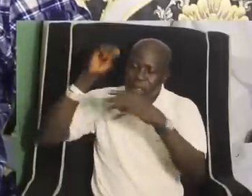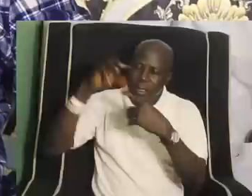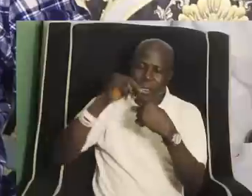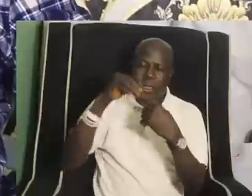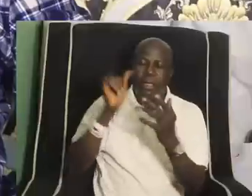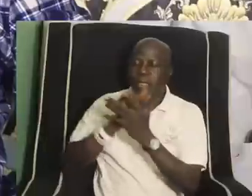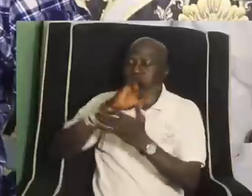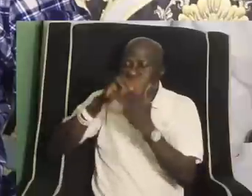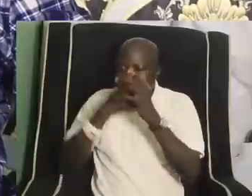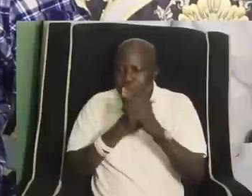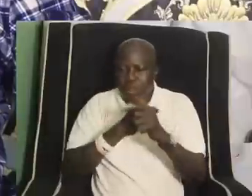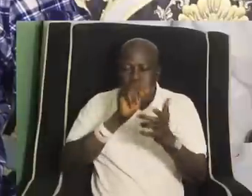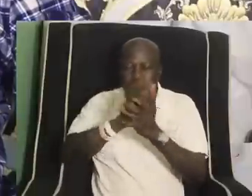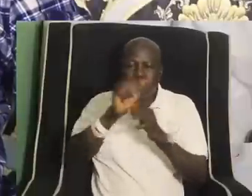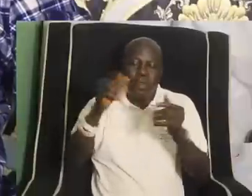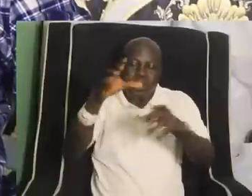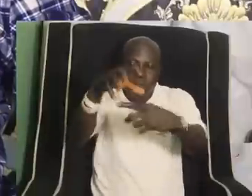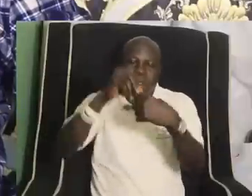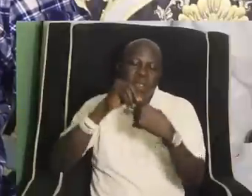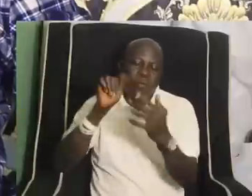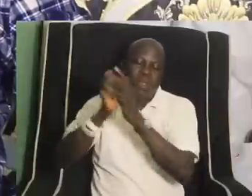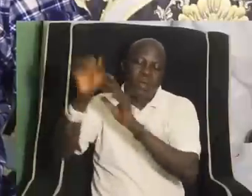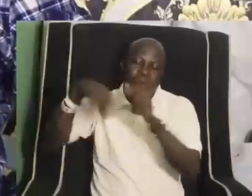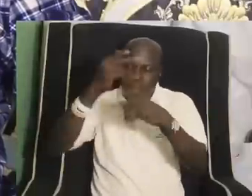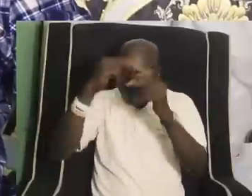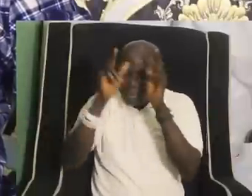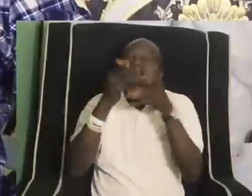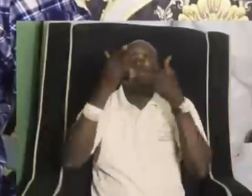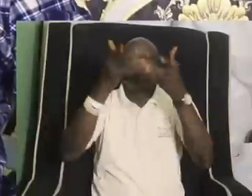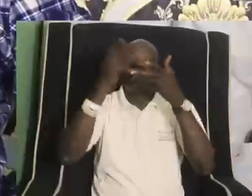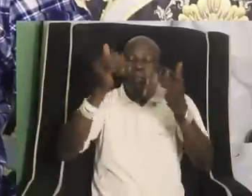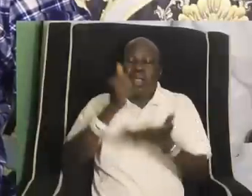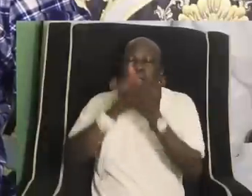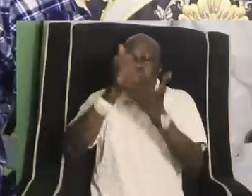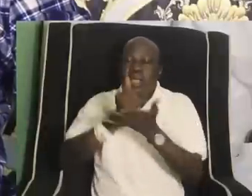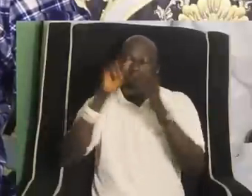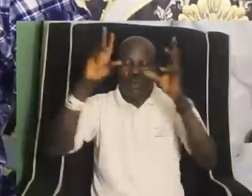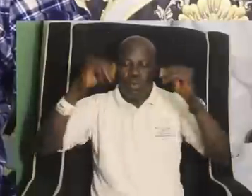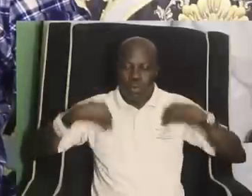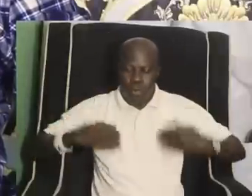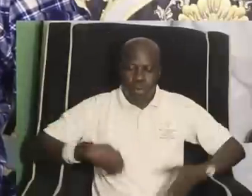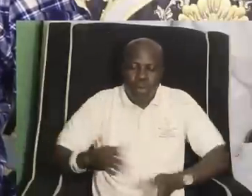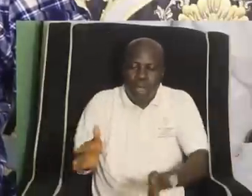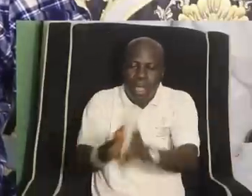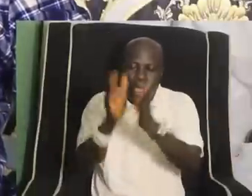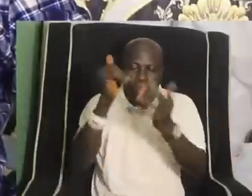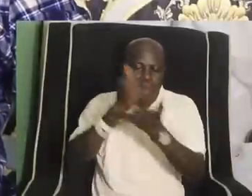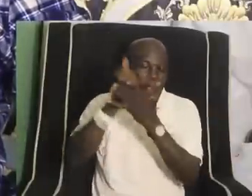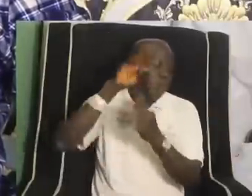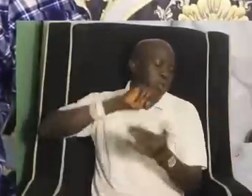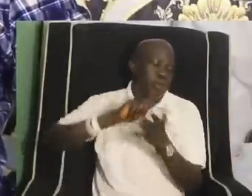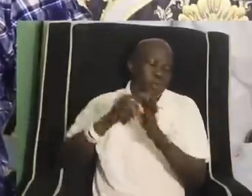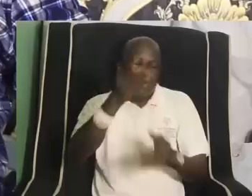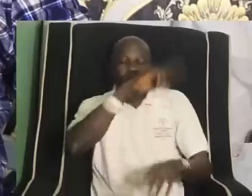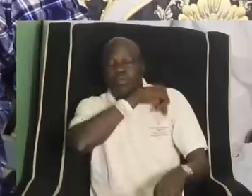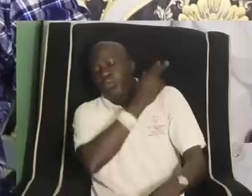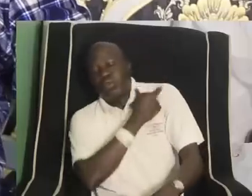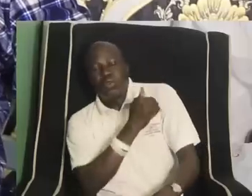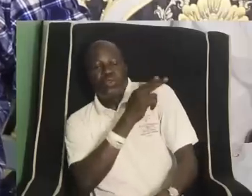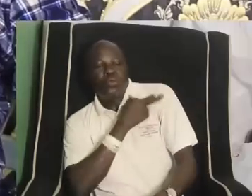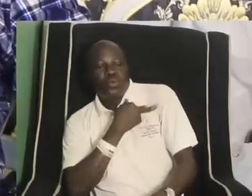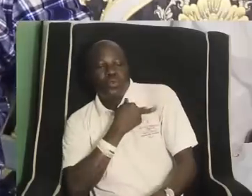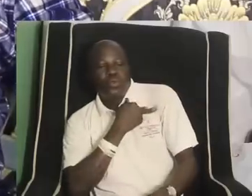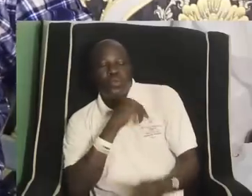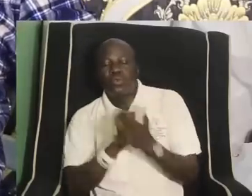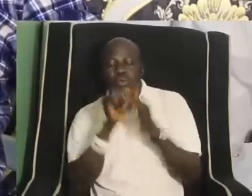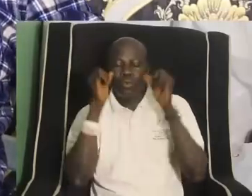she wants to run away, it bites her finger, and she was shouting for help. But nobody comes to her rescue, and she went to the hospital, and she